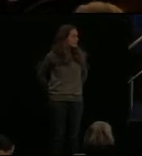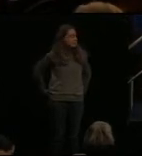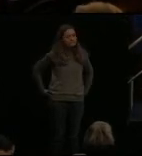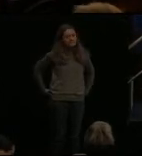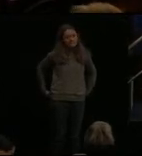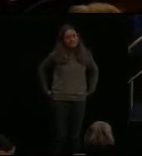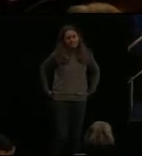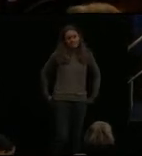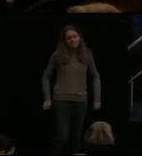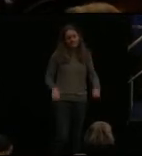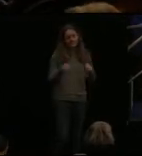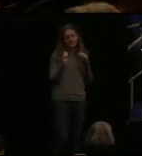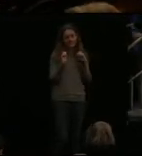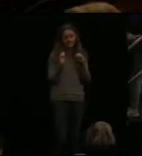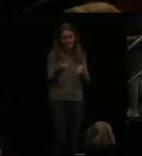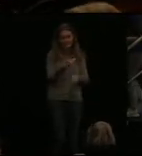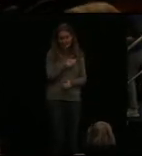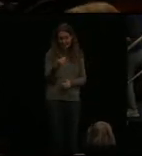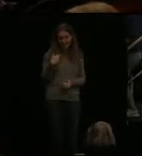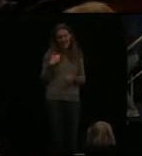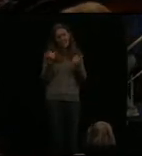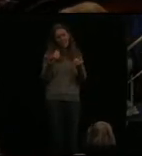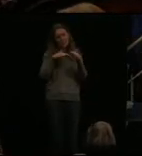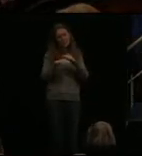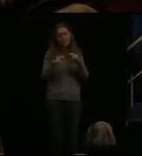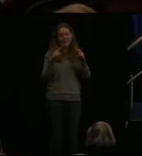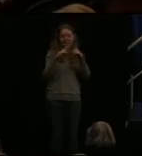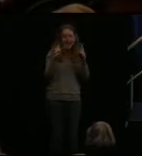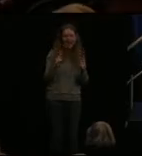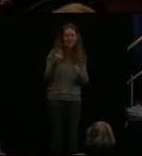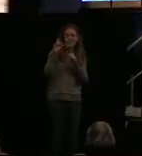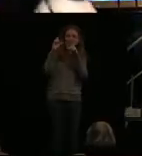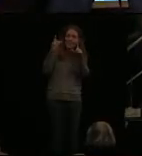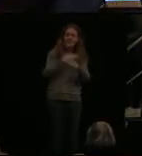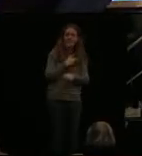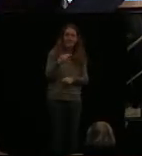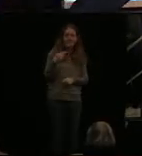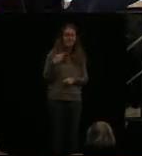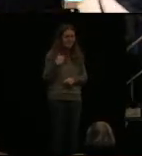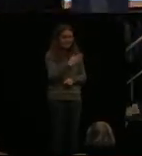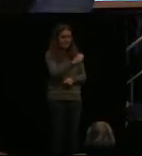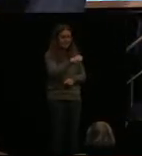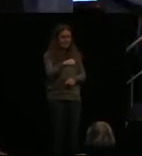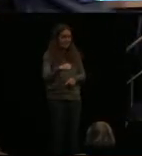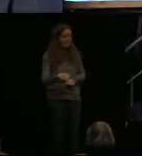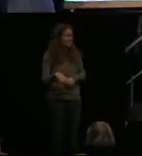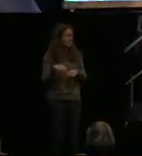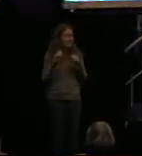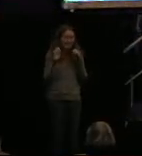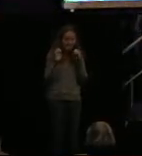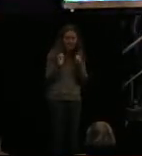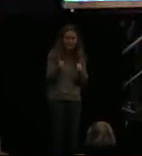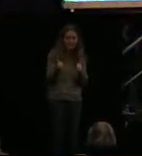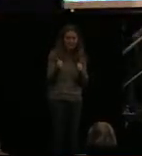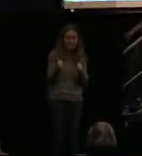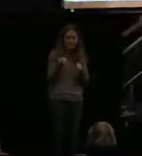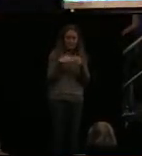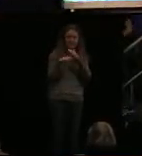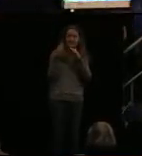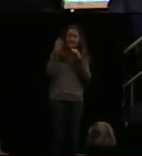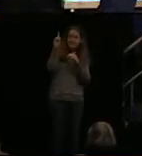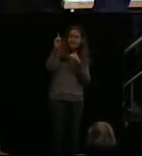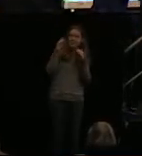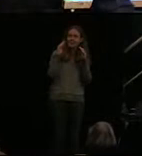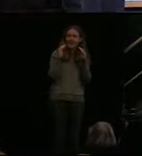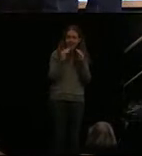Well, good morning. It's good to be in the house of the Lord this morning, isn't it? Always good to be in God's